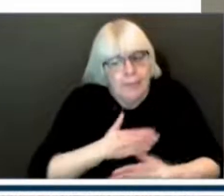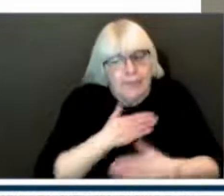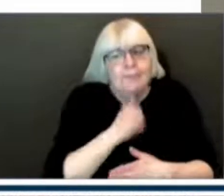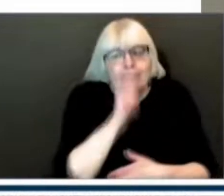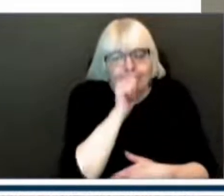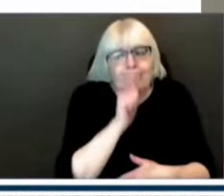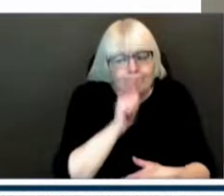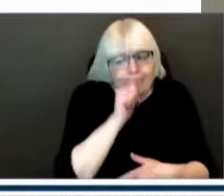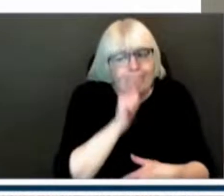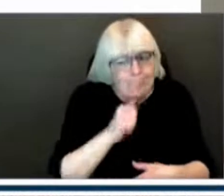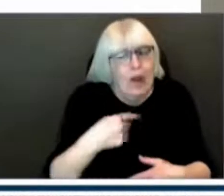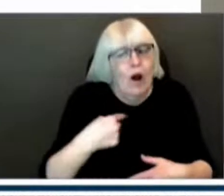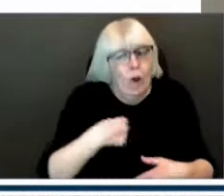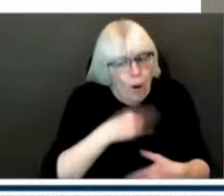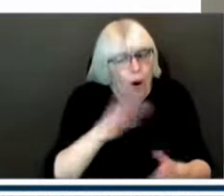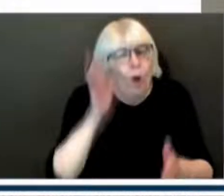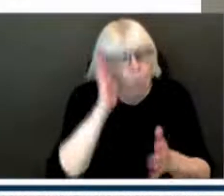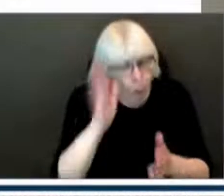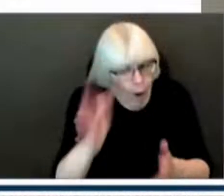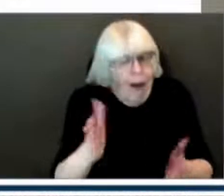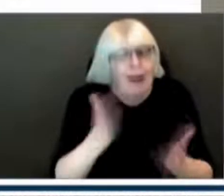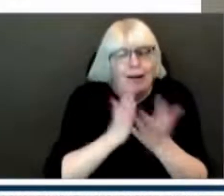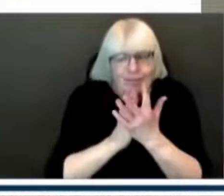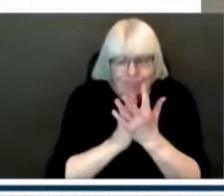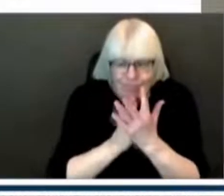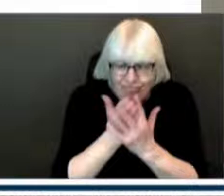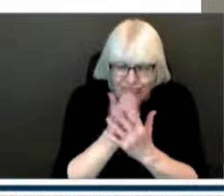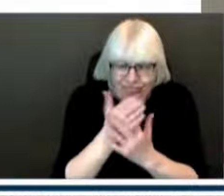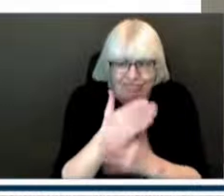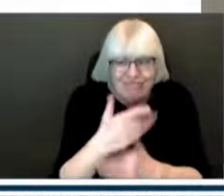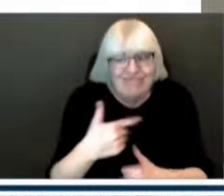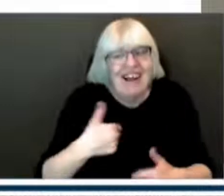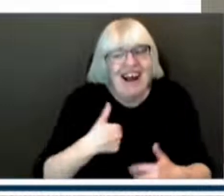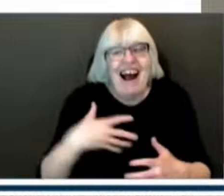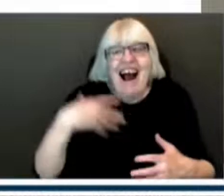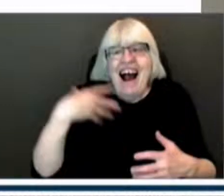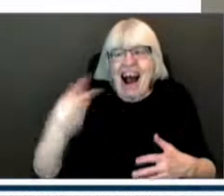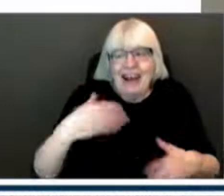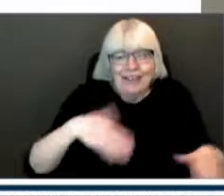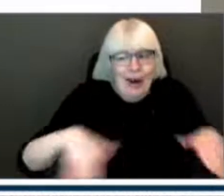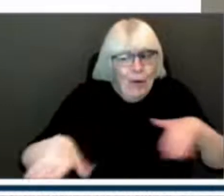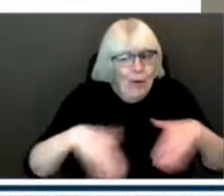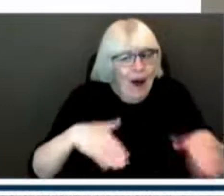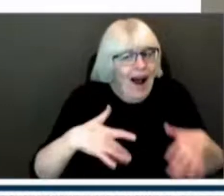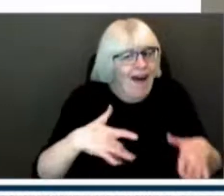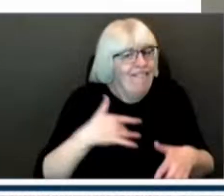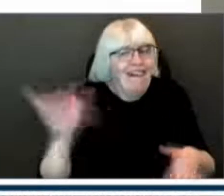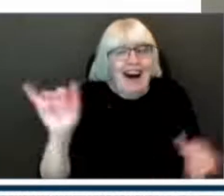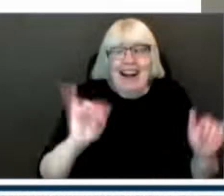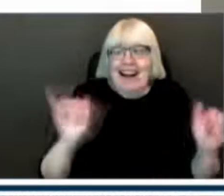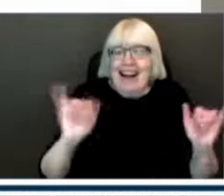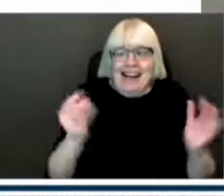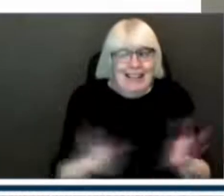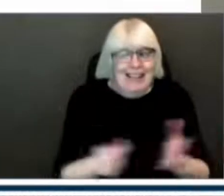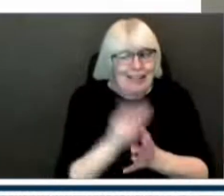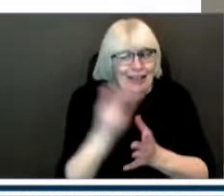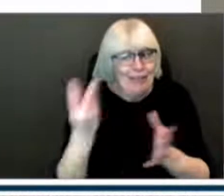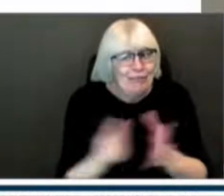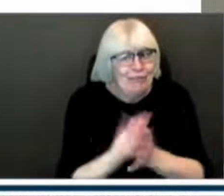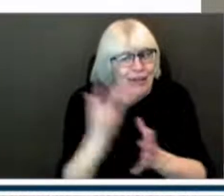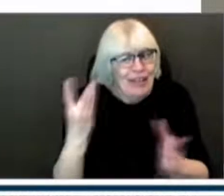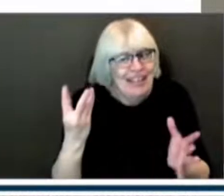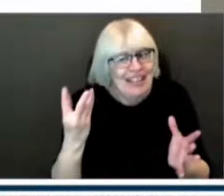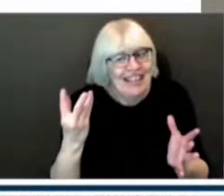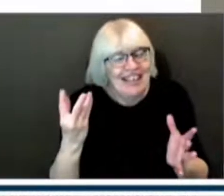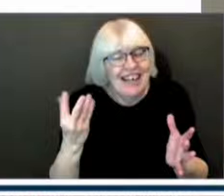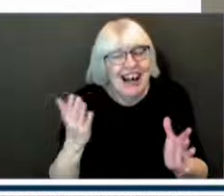Today feels like spring as I walked over here. And we know spring is not that far away, but it's like winter ending. You can't force it. And so we're going to have a little